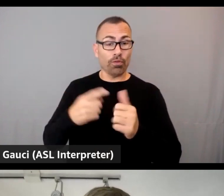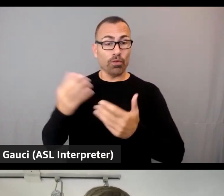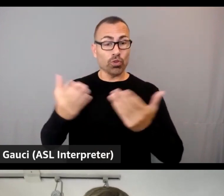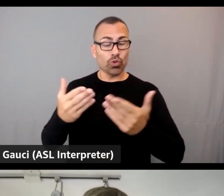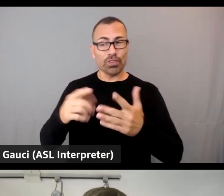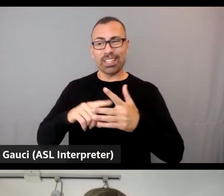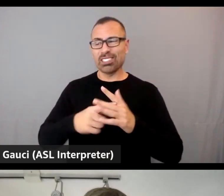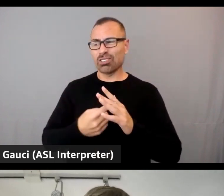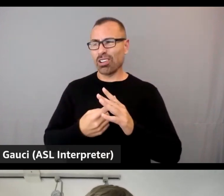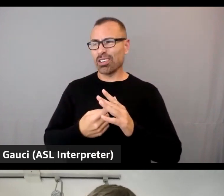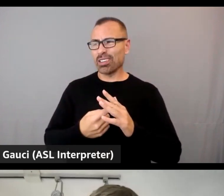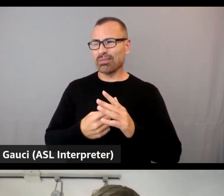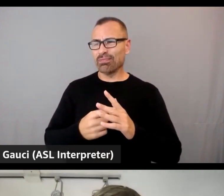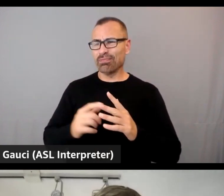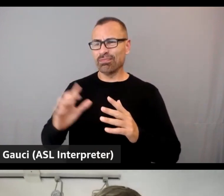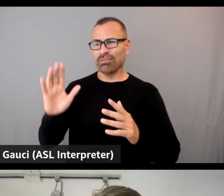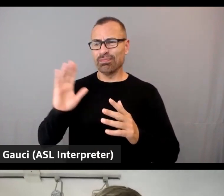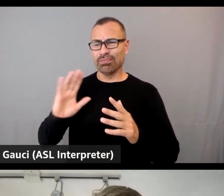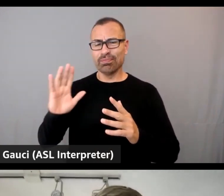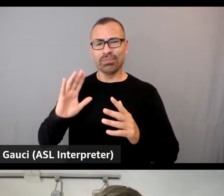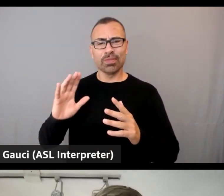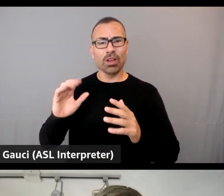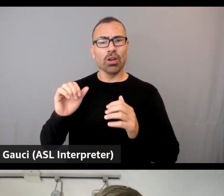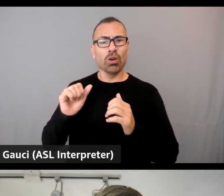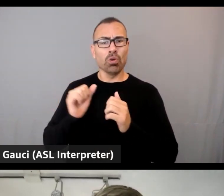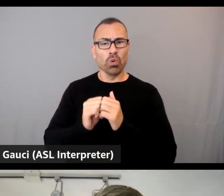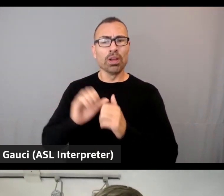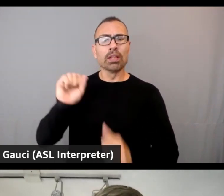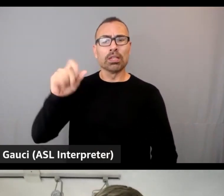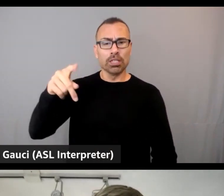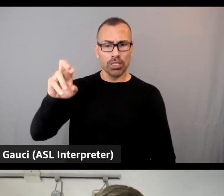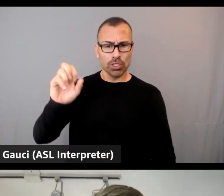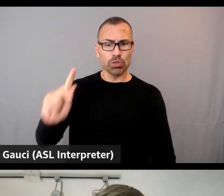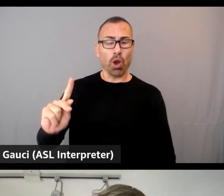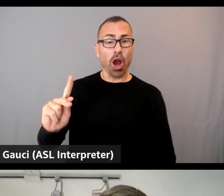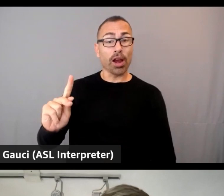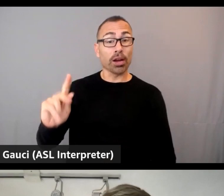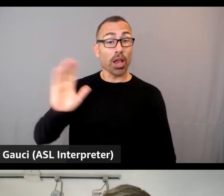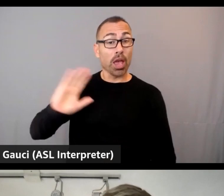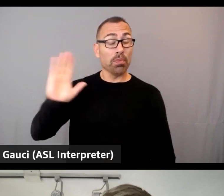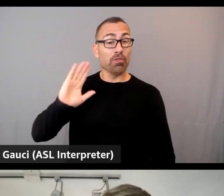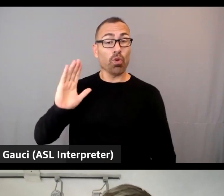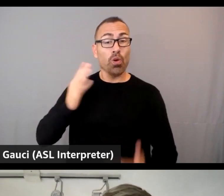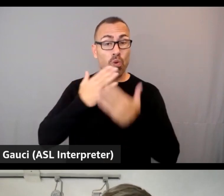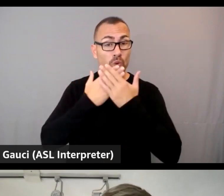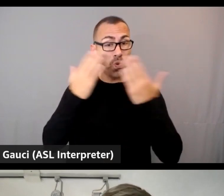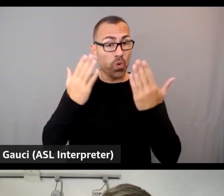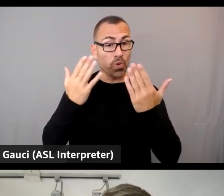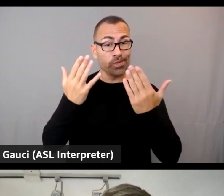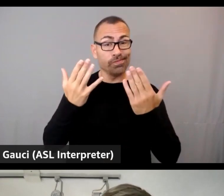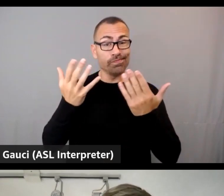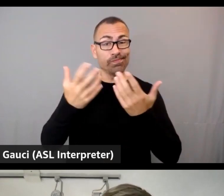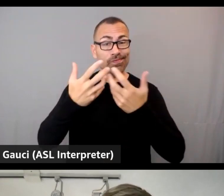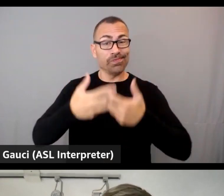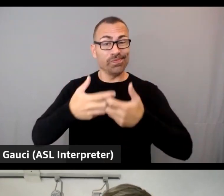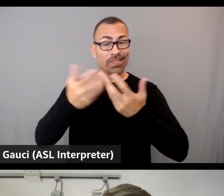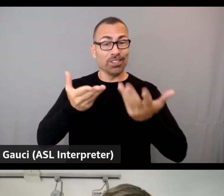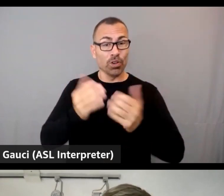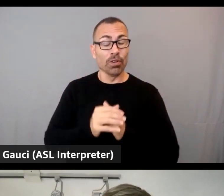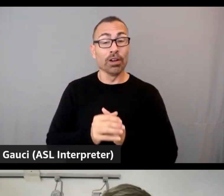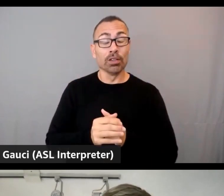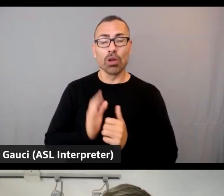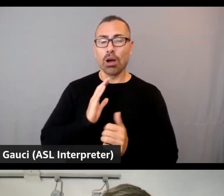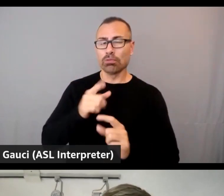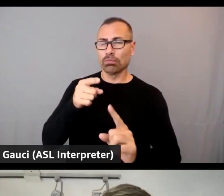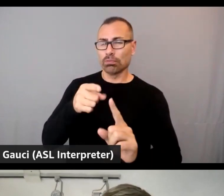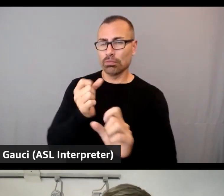started with the Spark service, and it was a serverless service. So our goal was to make it